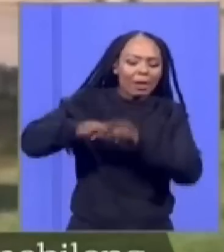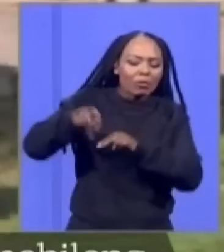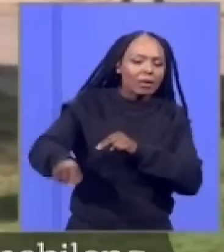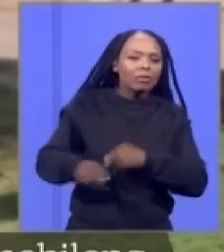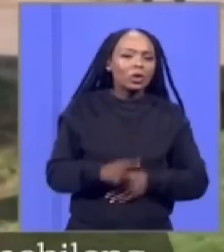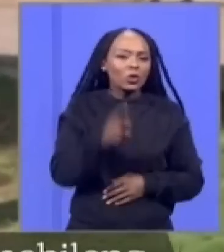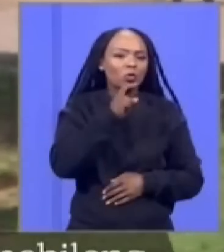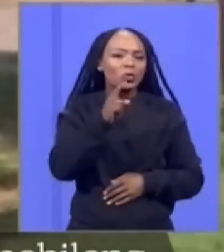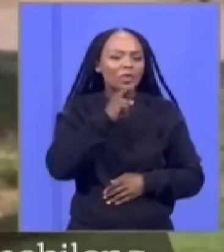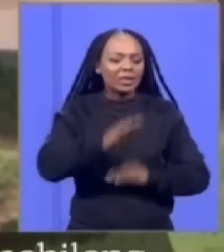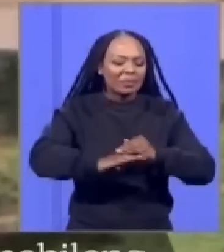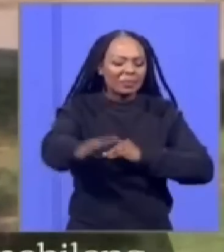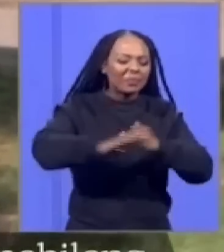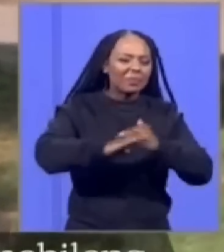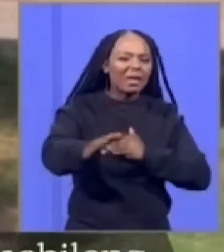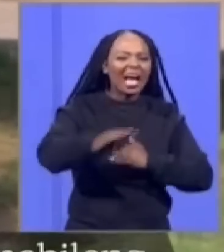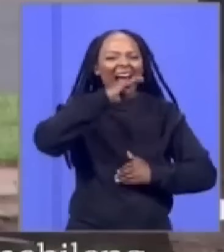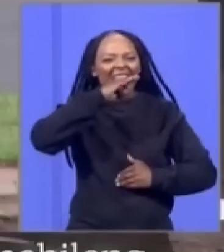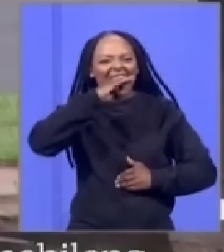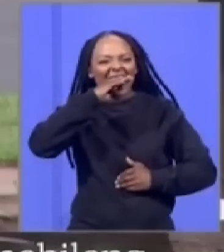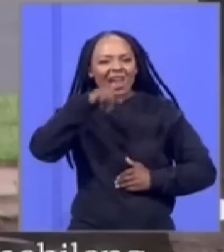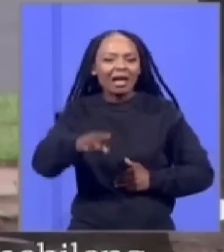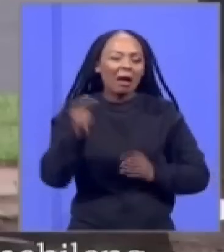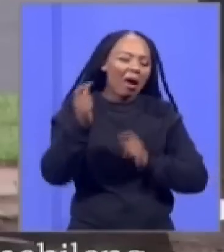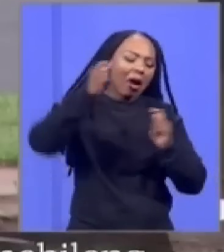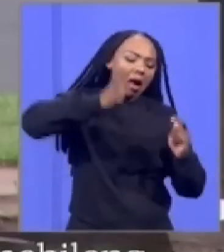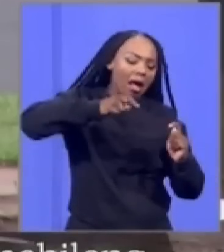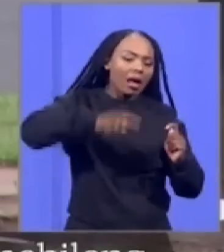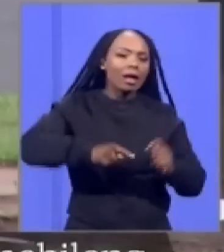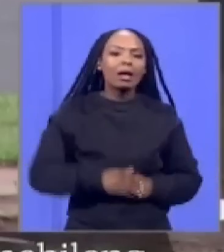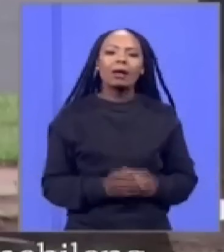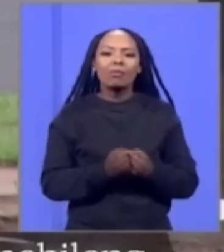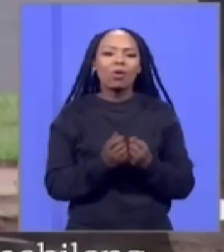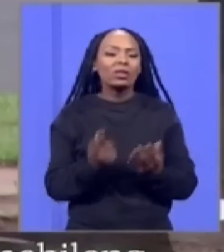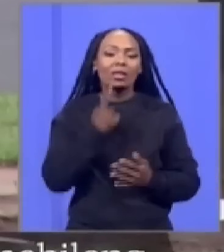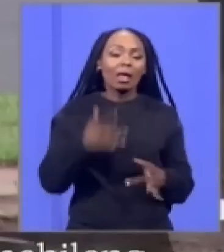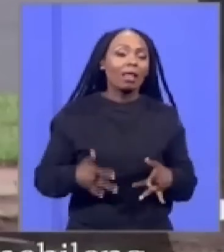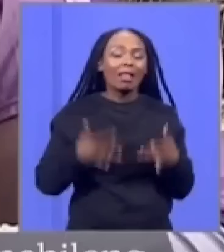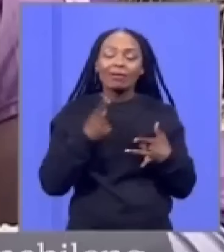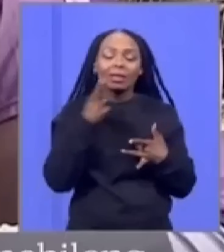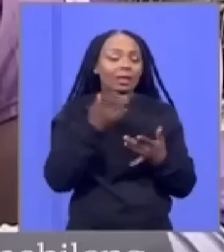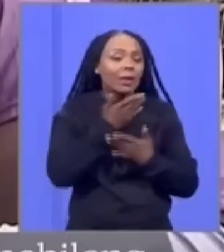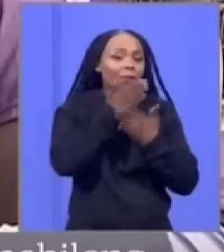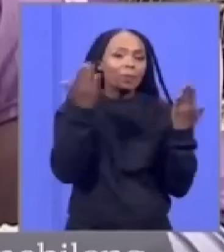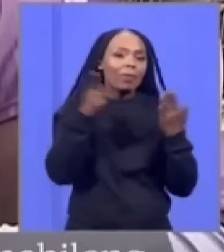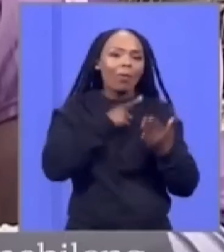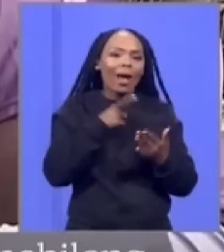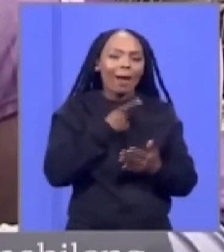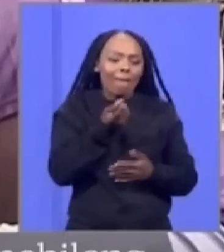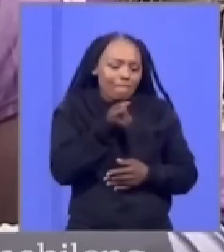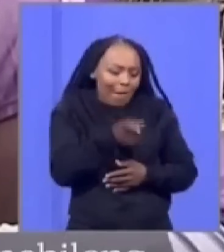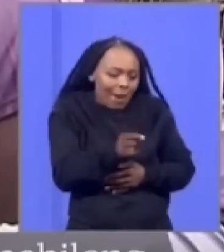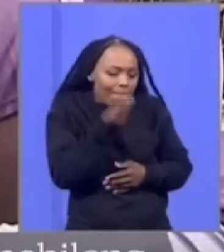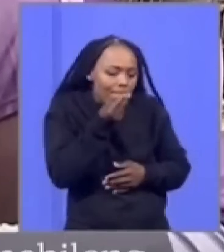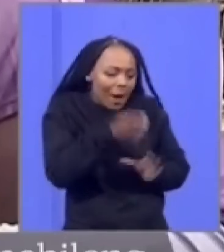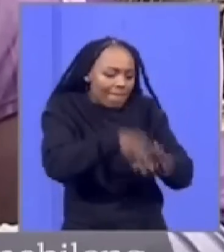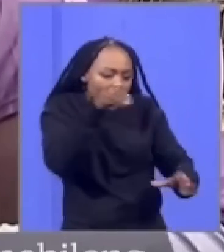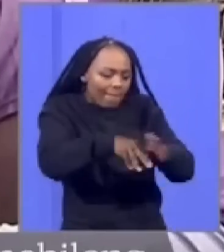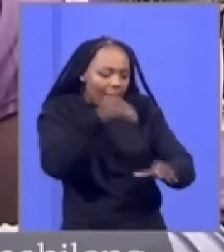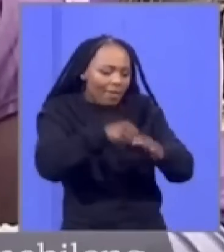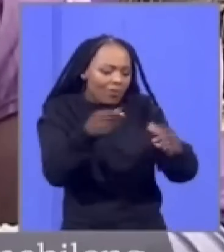diplastiki. Botshelo ga bo bonolo go ba le bantsi ka ntlha fa ba tshwanelwa ke go gorola dijo mo di-dustbining. Le fa gone